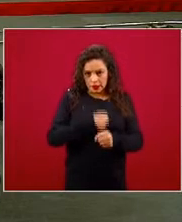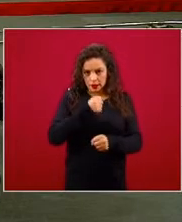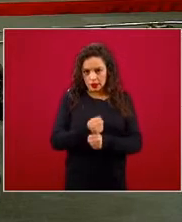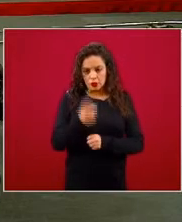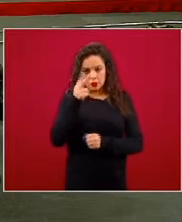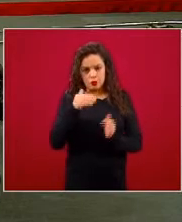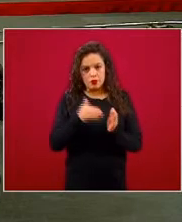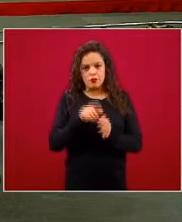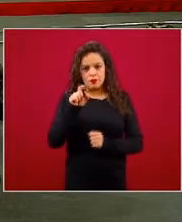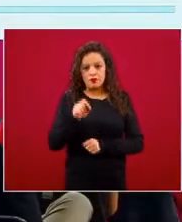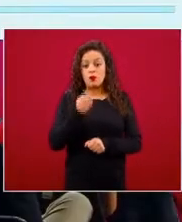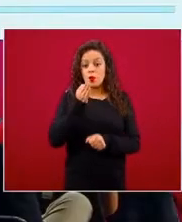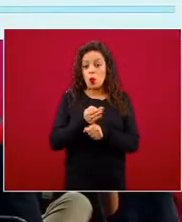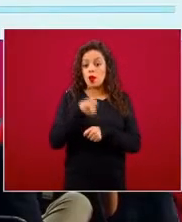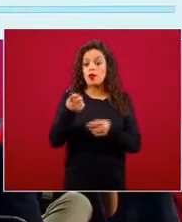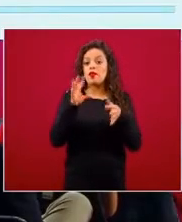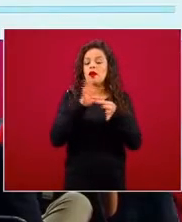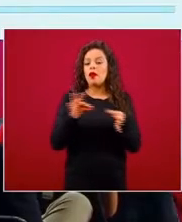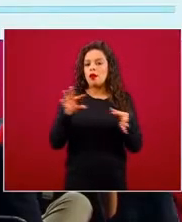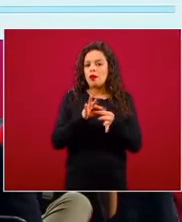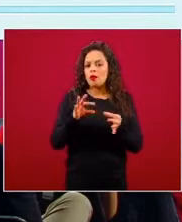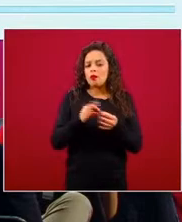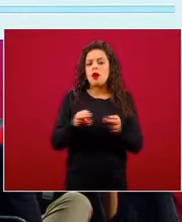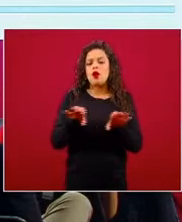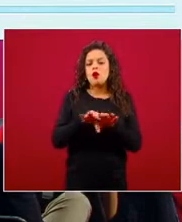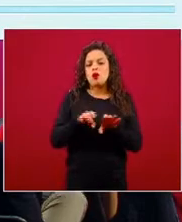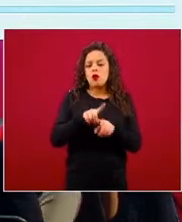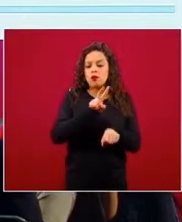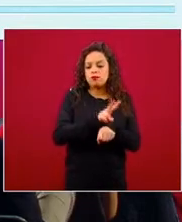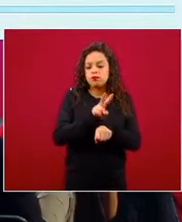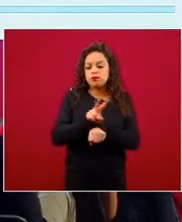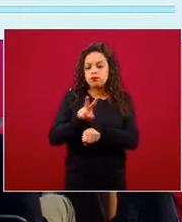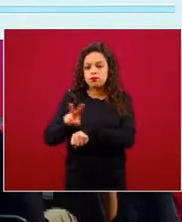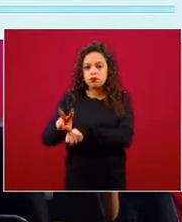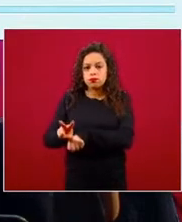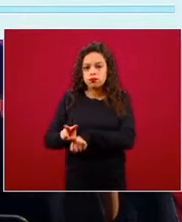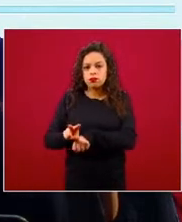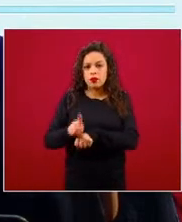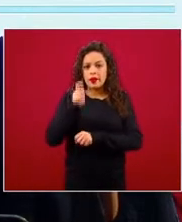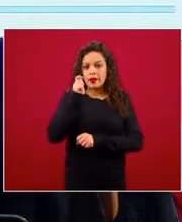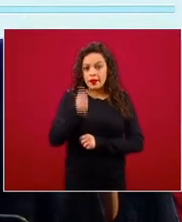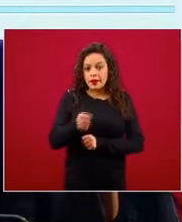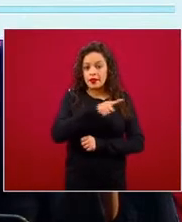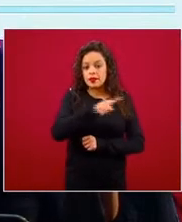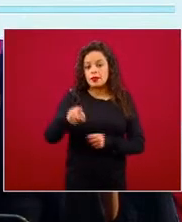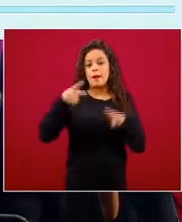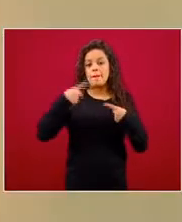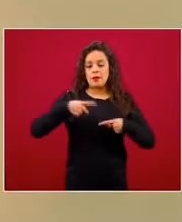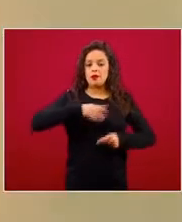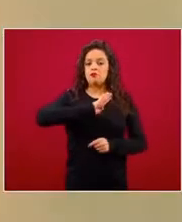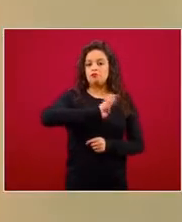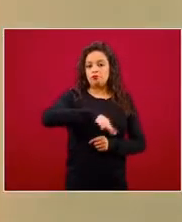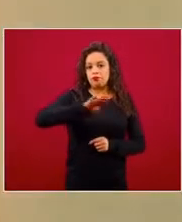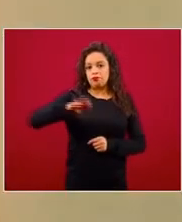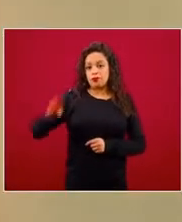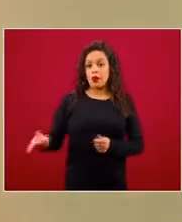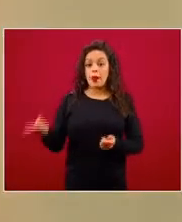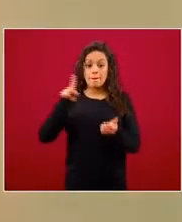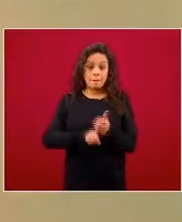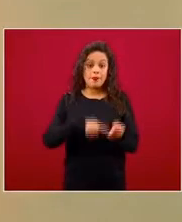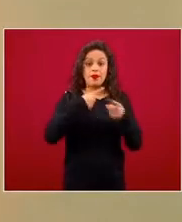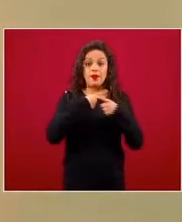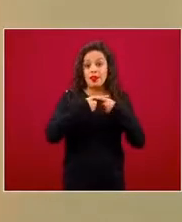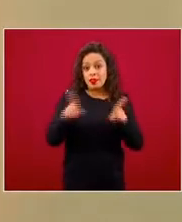for monitoring mortality, which is different from monitoring the disease. And it's for a very